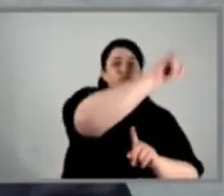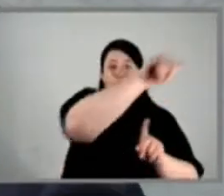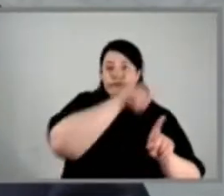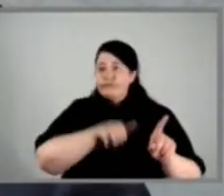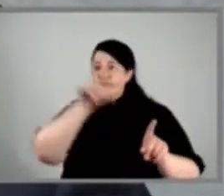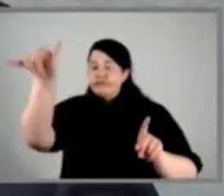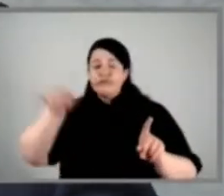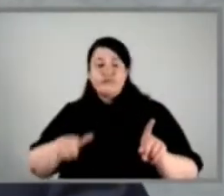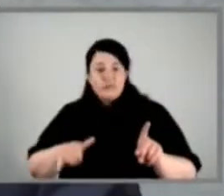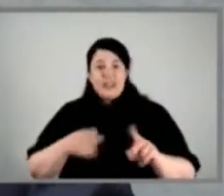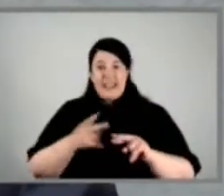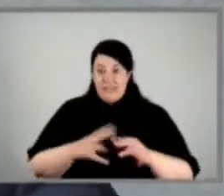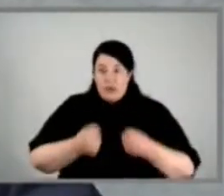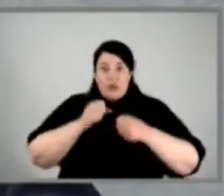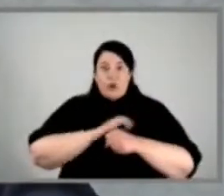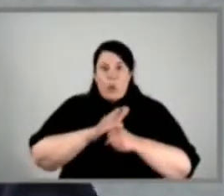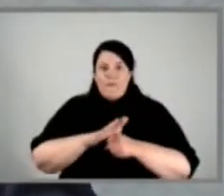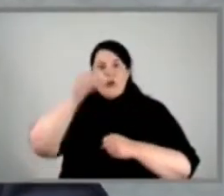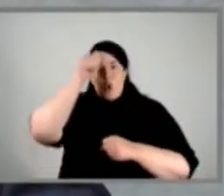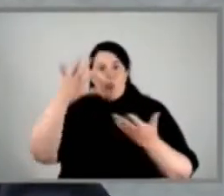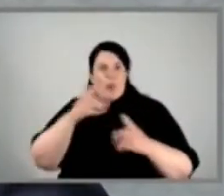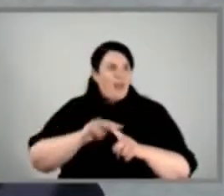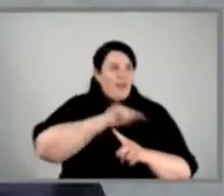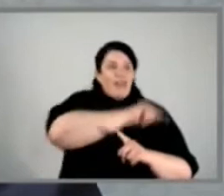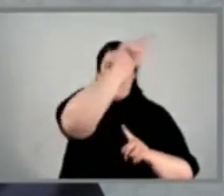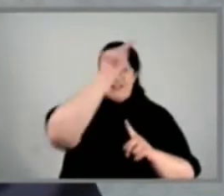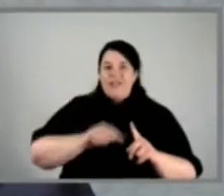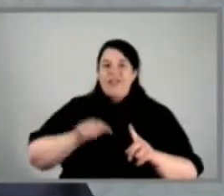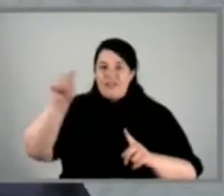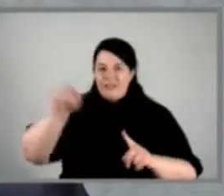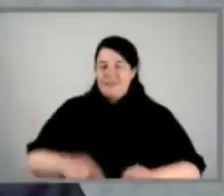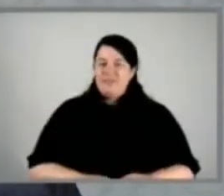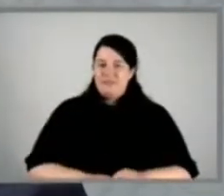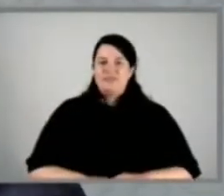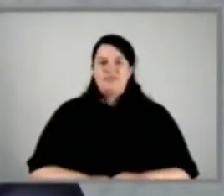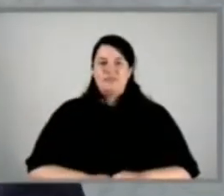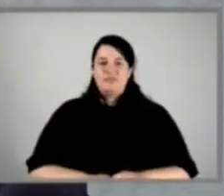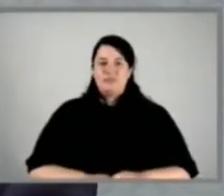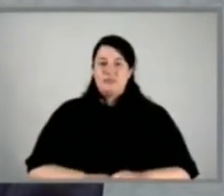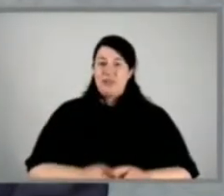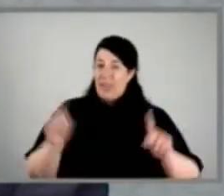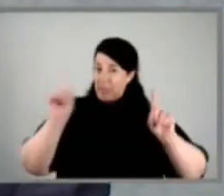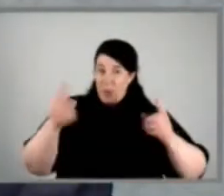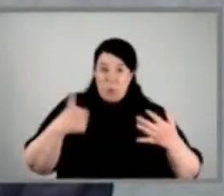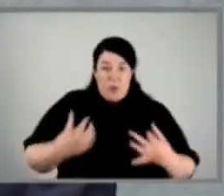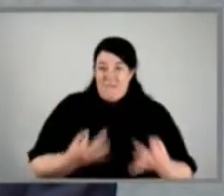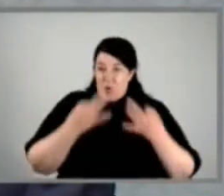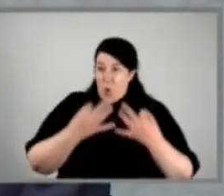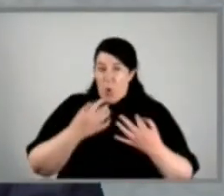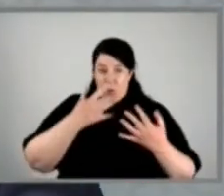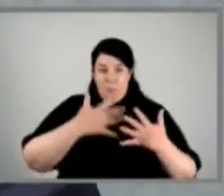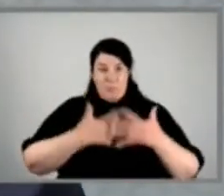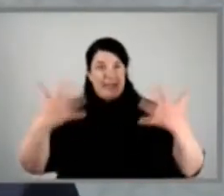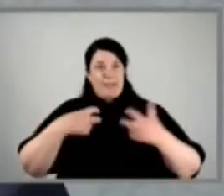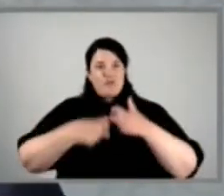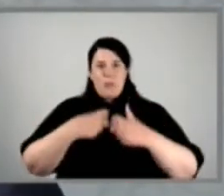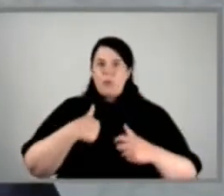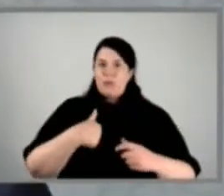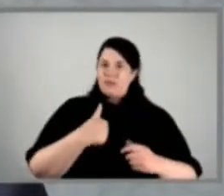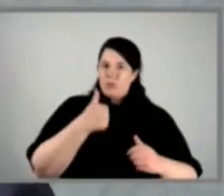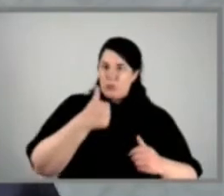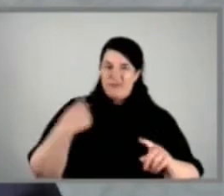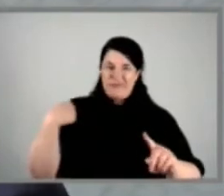moment, the problem is not manifest. We don't have a serious issue, but we need to be preparing. So we've recommended